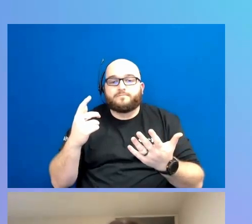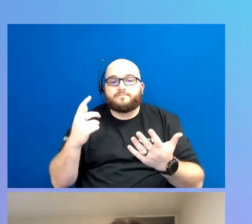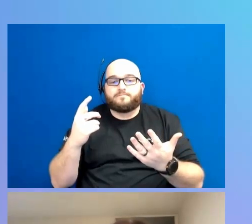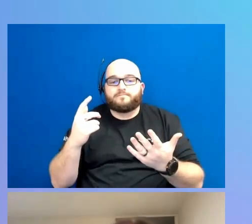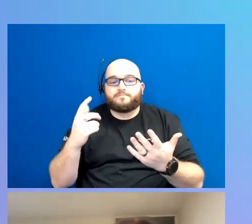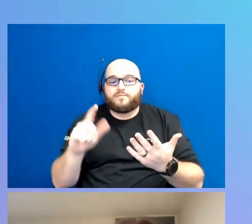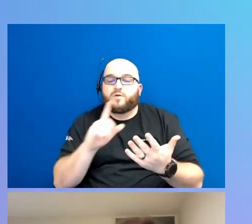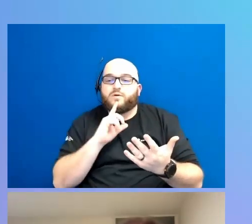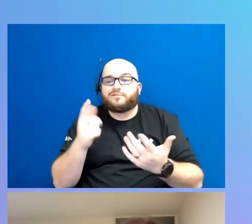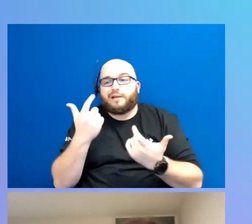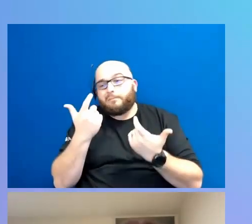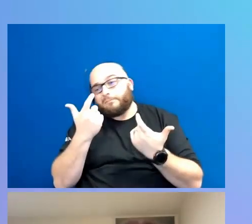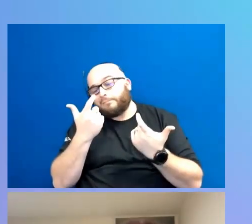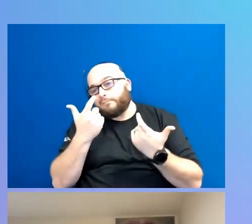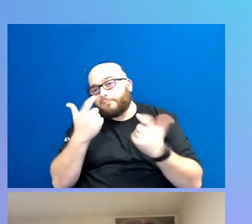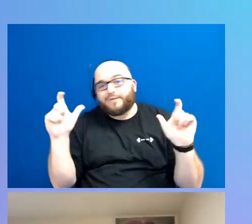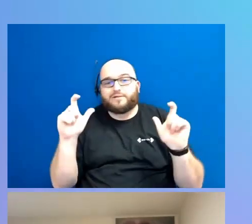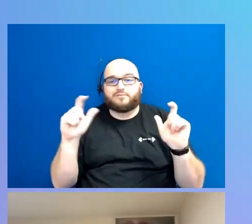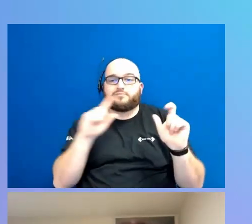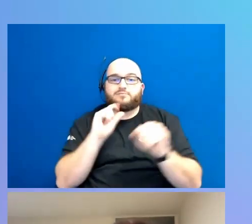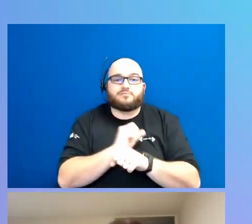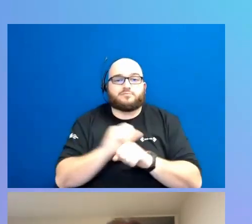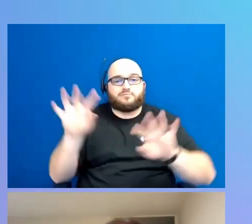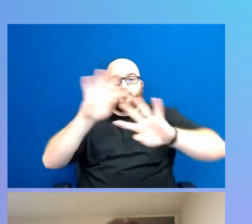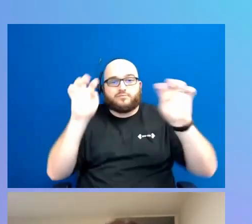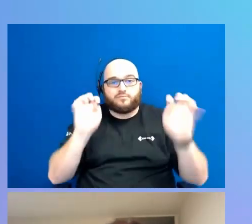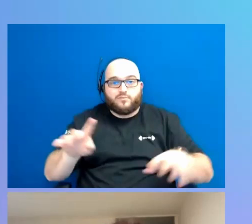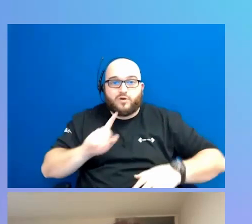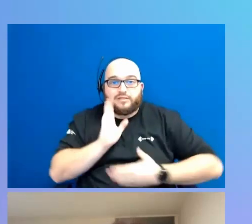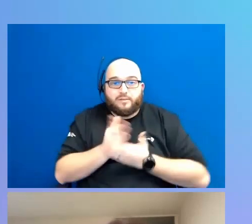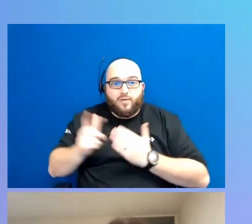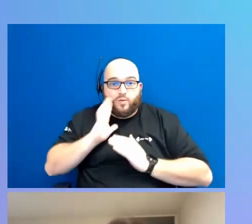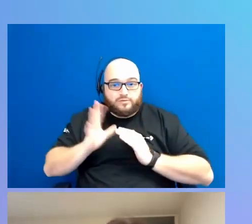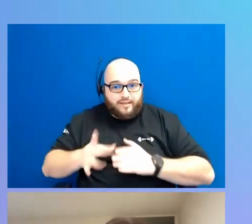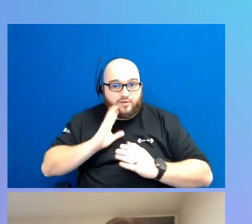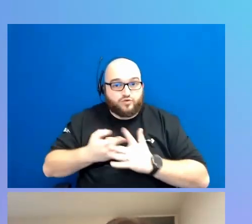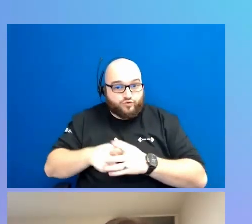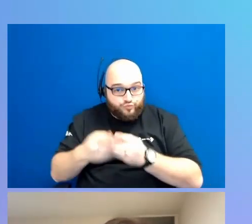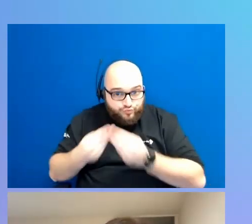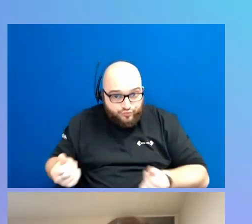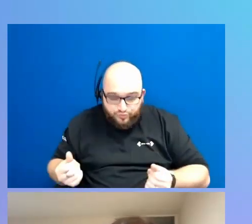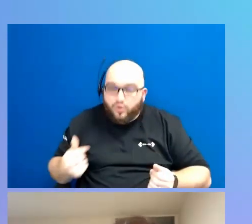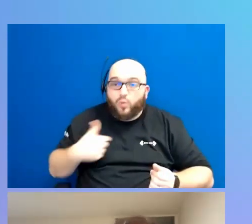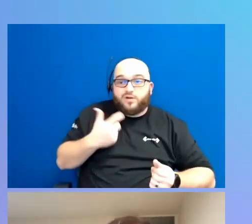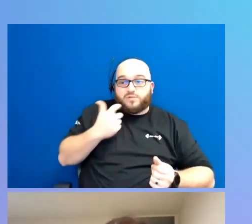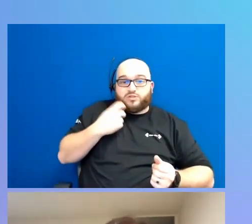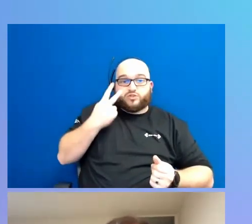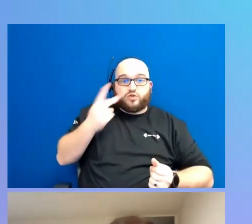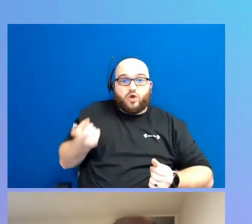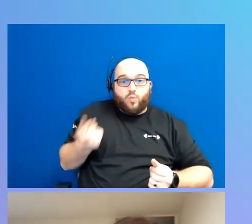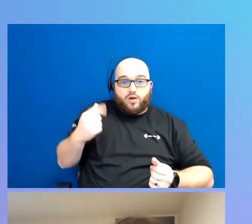there's a big question around, are some of the guidelines going away? We've seen one recently go away with WCAG